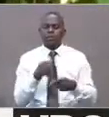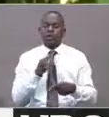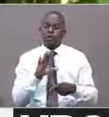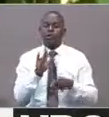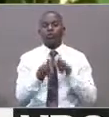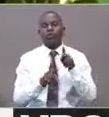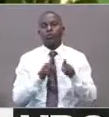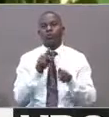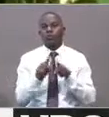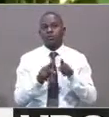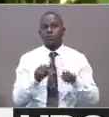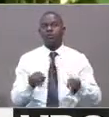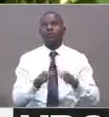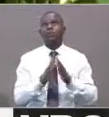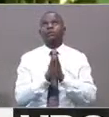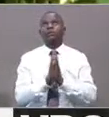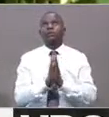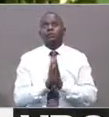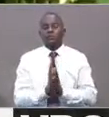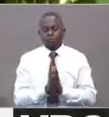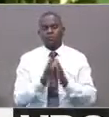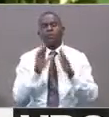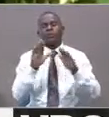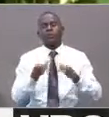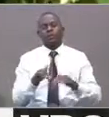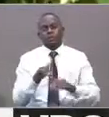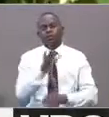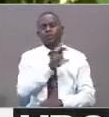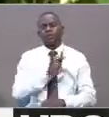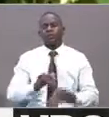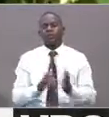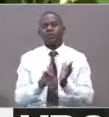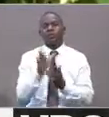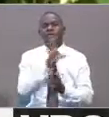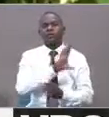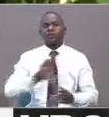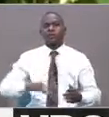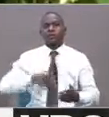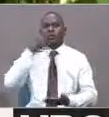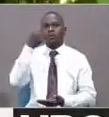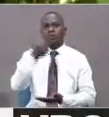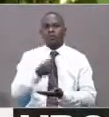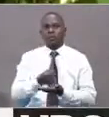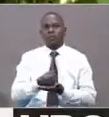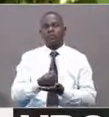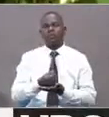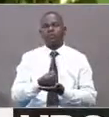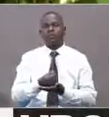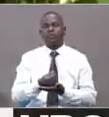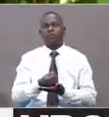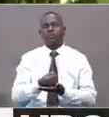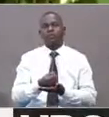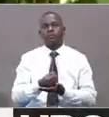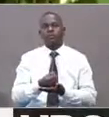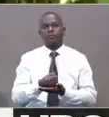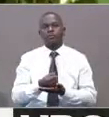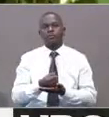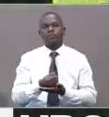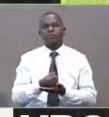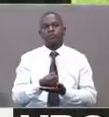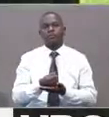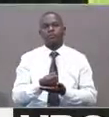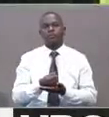people. We praise and bless you, Lord. In Jesus' mighty name we have prayed. Amen.